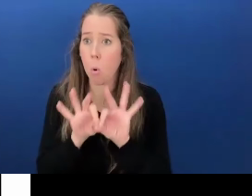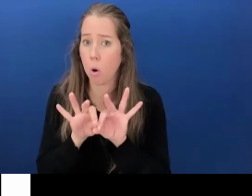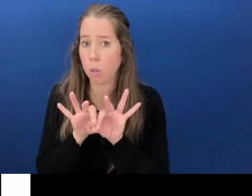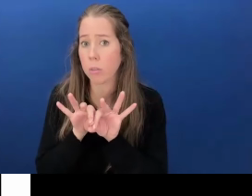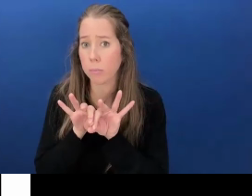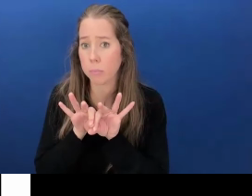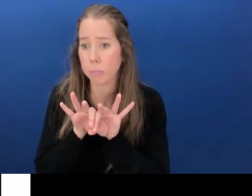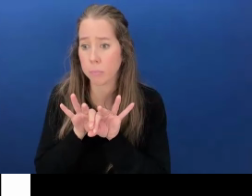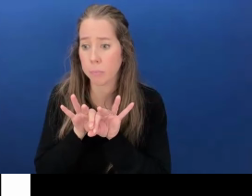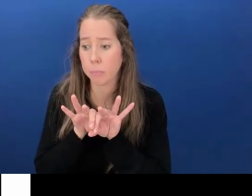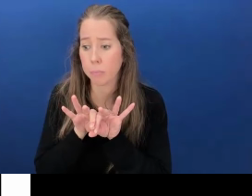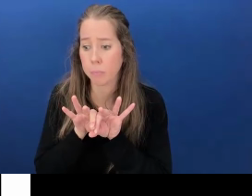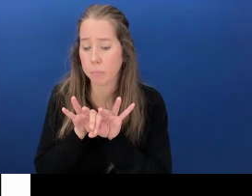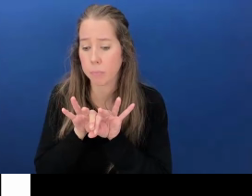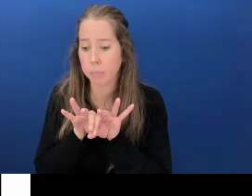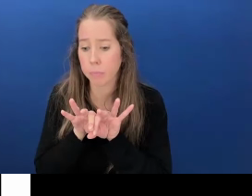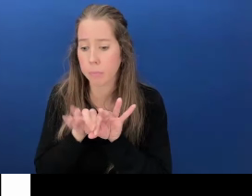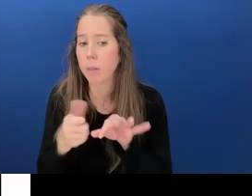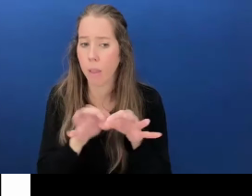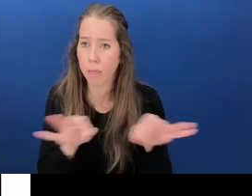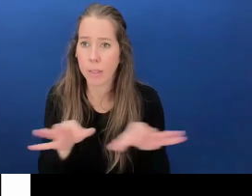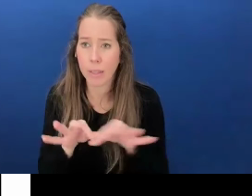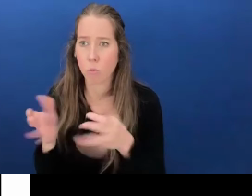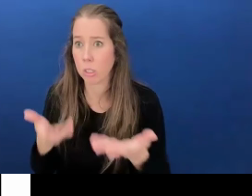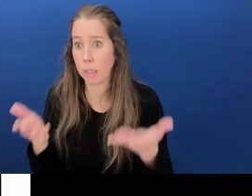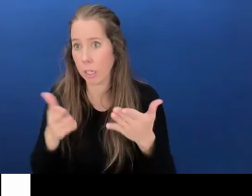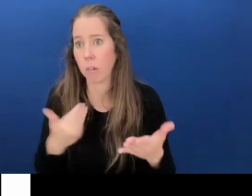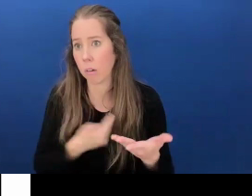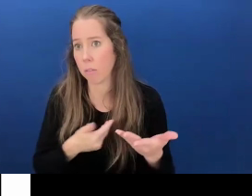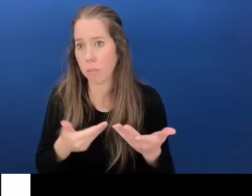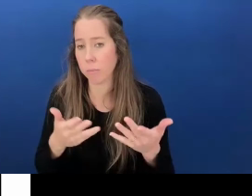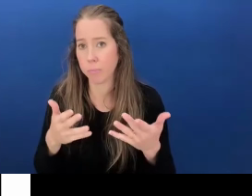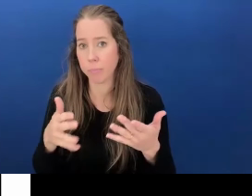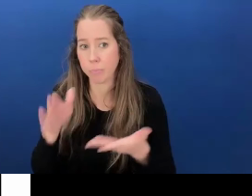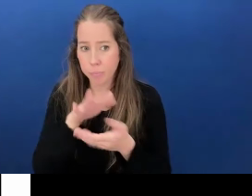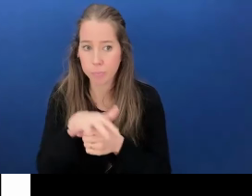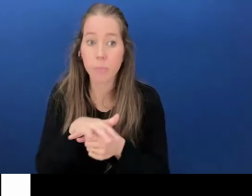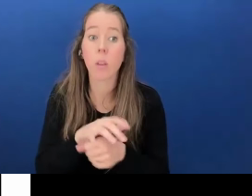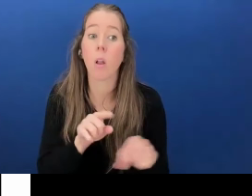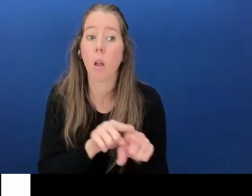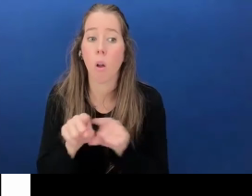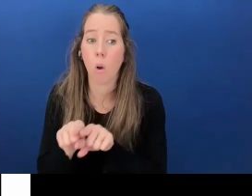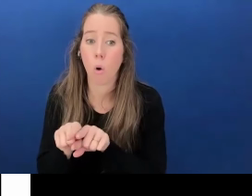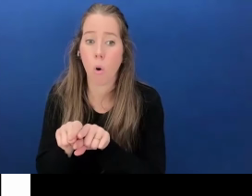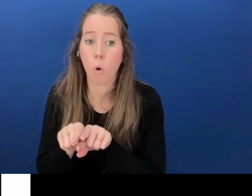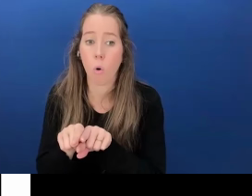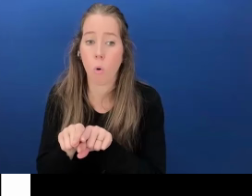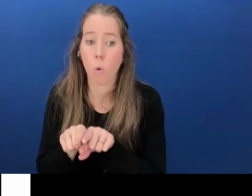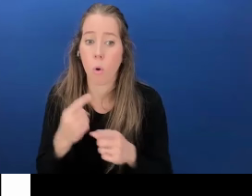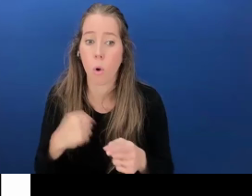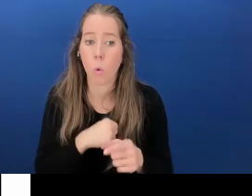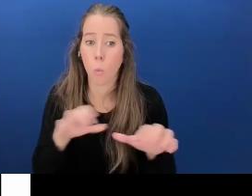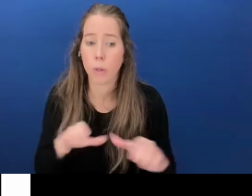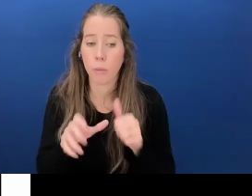number of other languages that are around here in the valley. And I mentioned, you know, we do that follow-up with